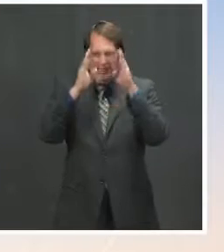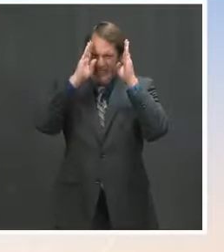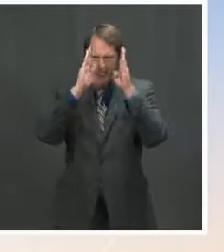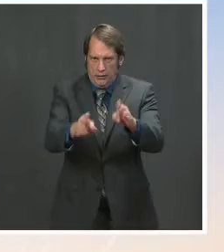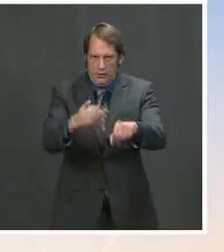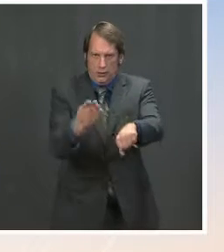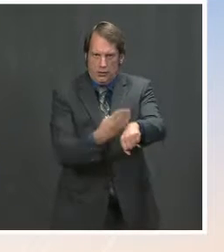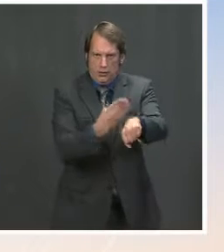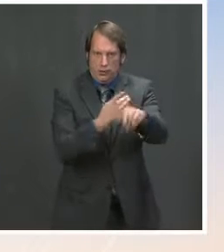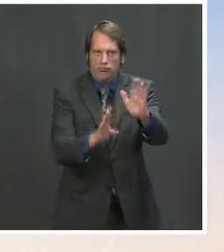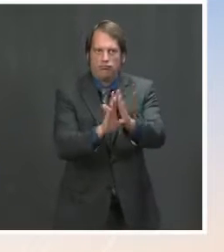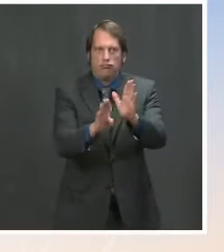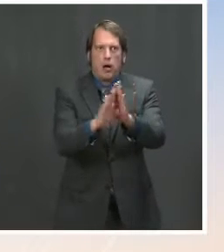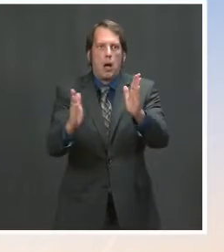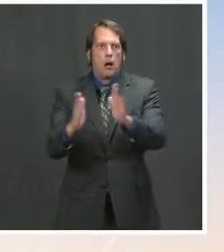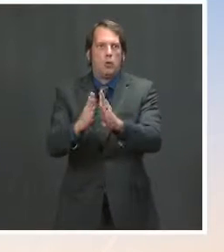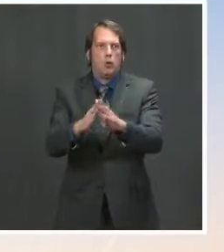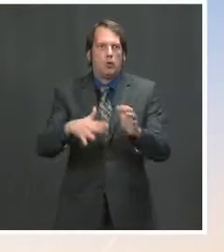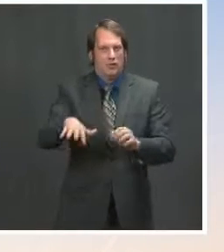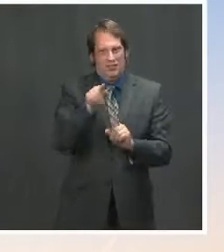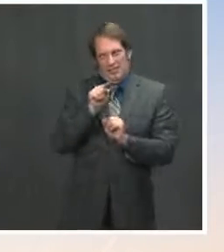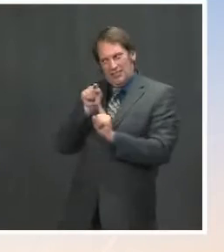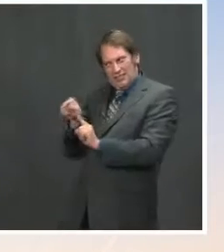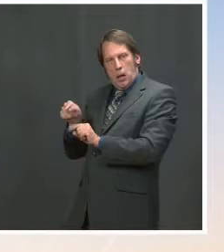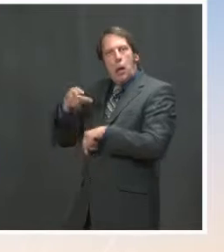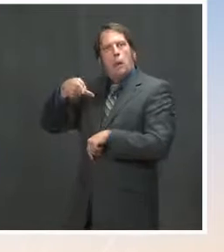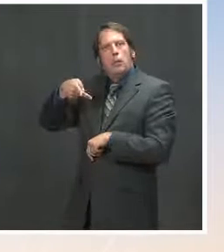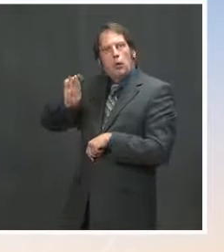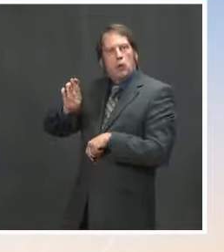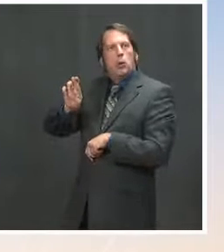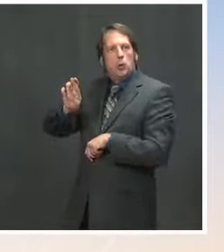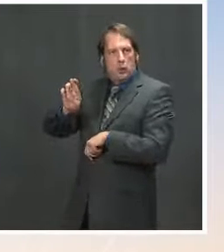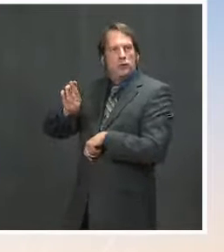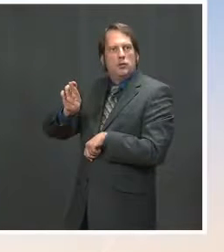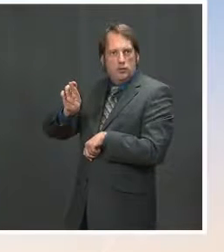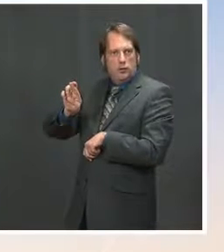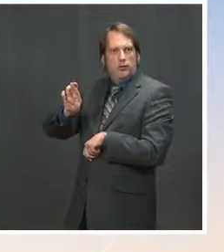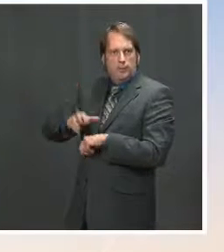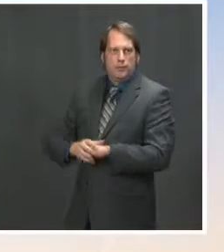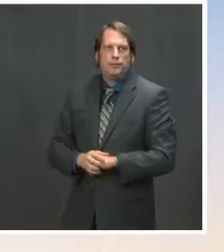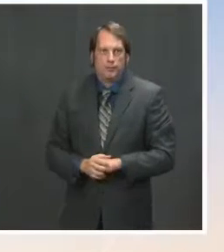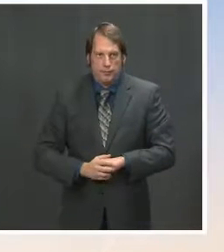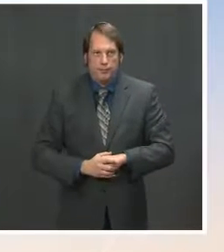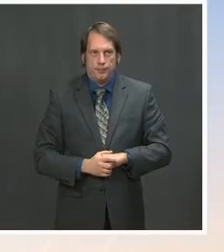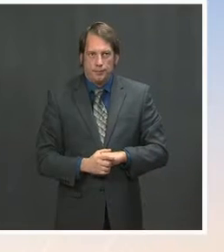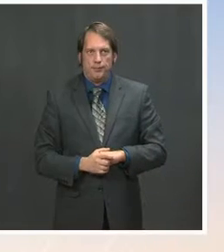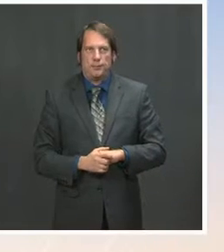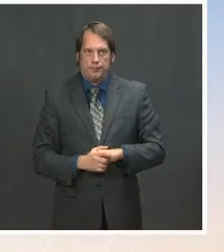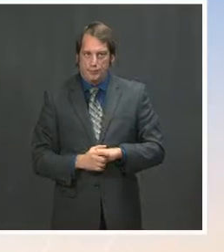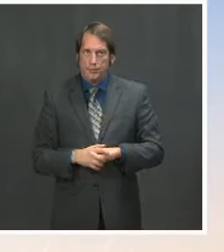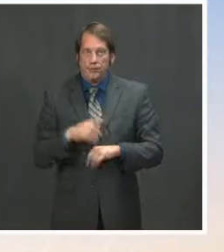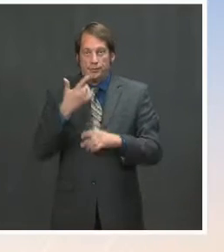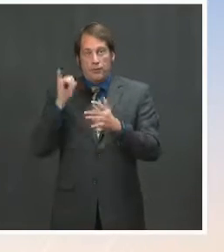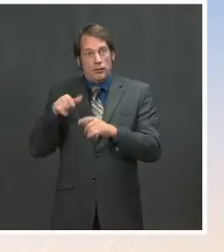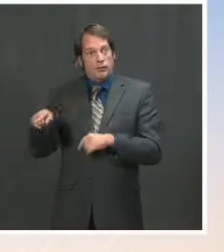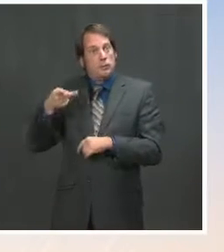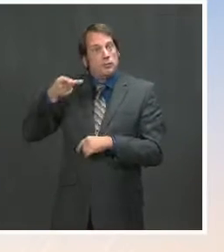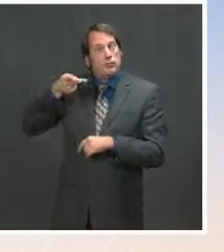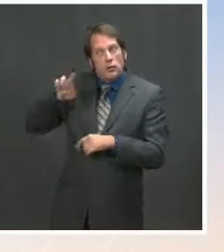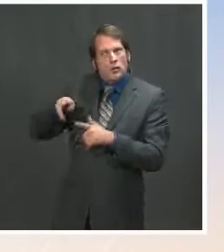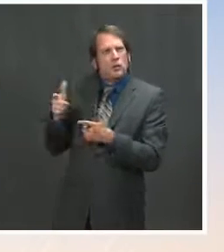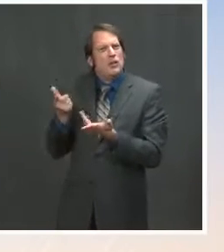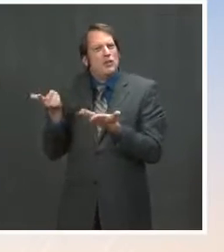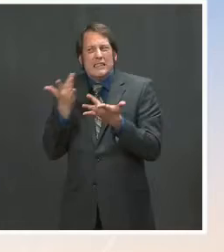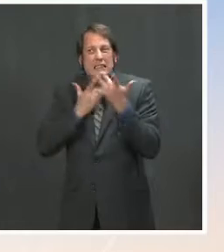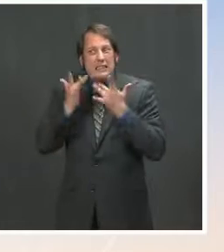for Puerto Rico, along with the removal of onerous restrictions unique to Puerto Rico that limit the island's access to these funds that were